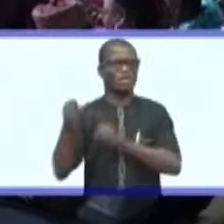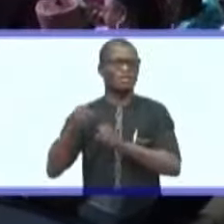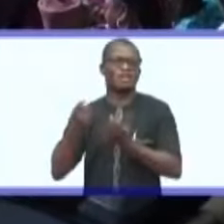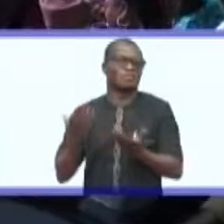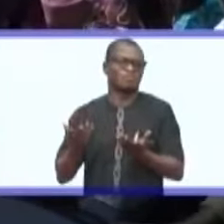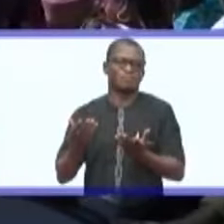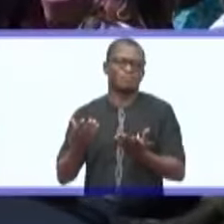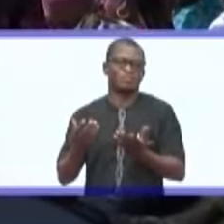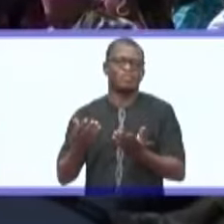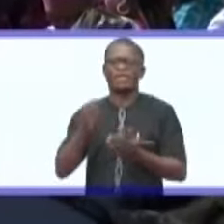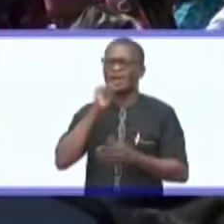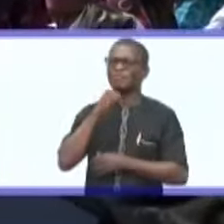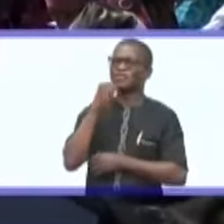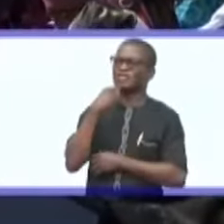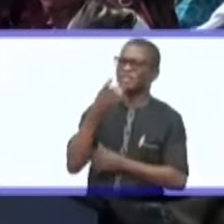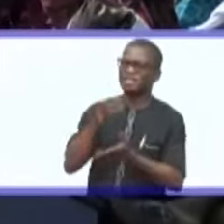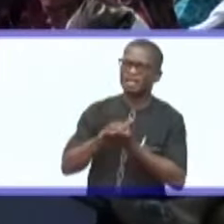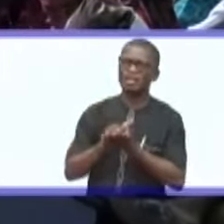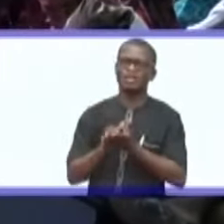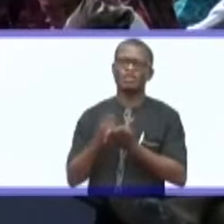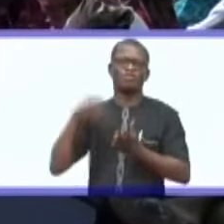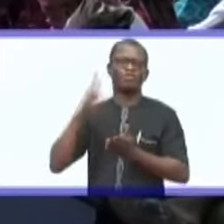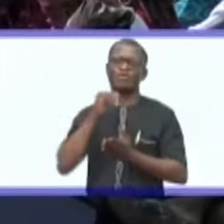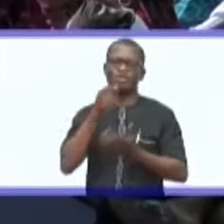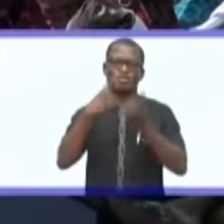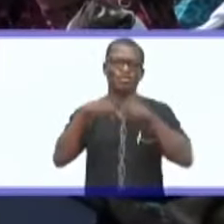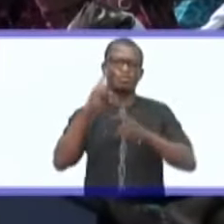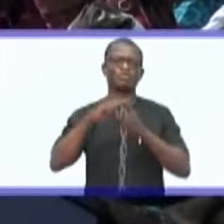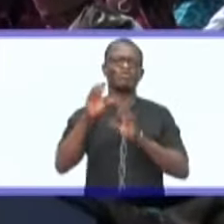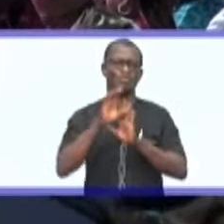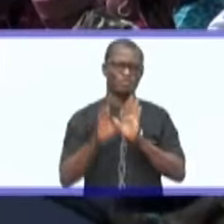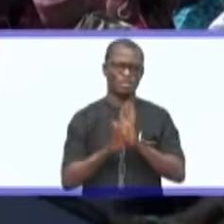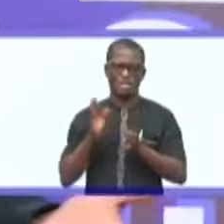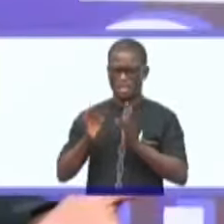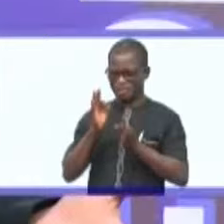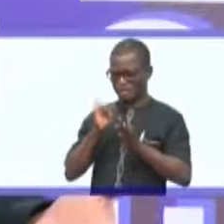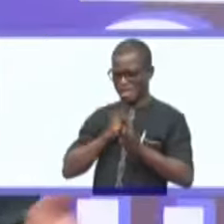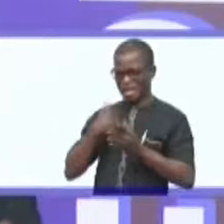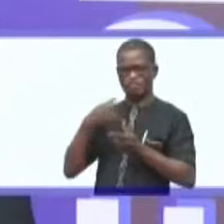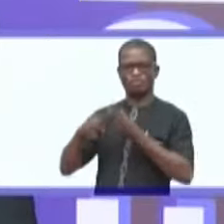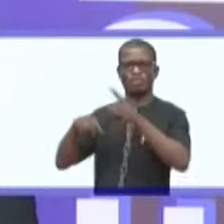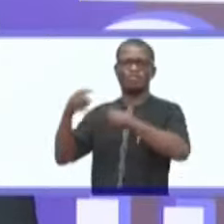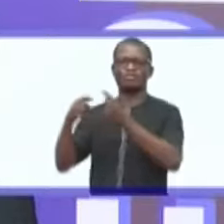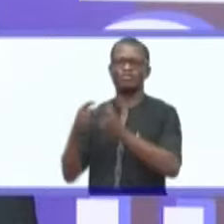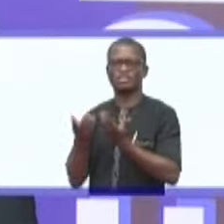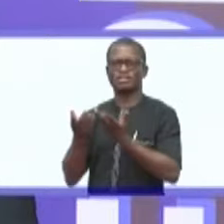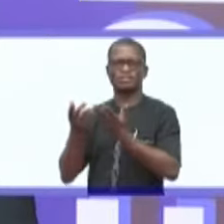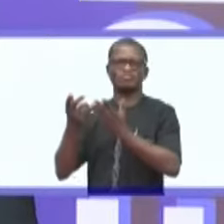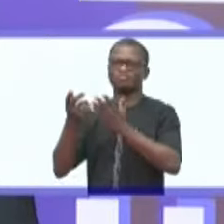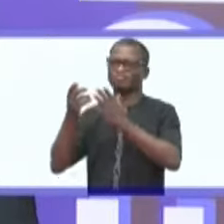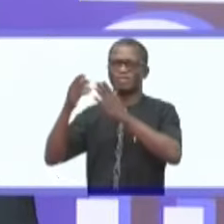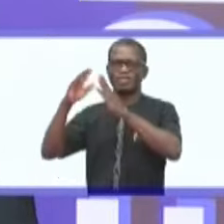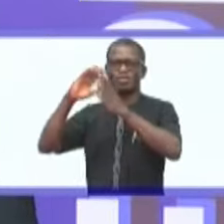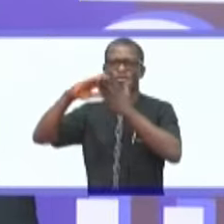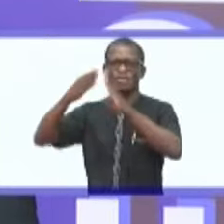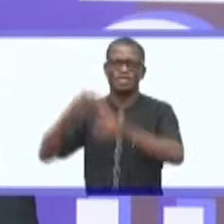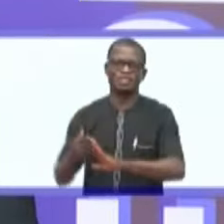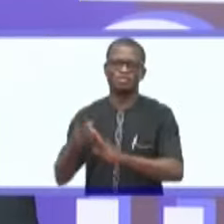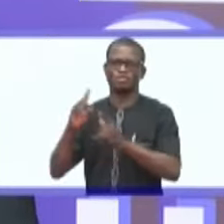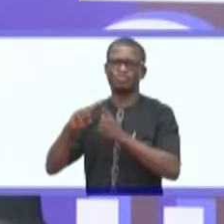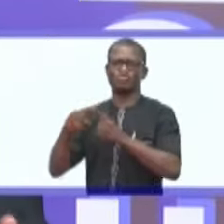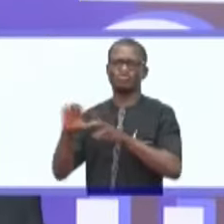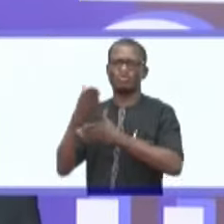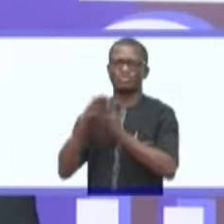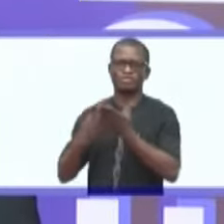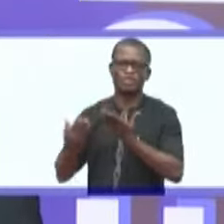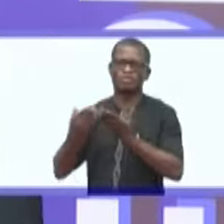about what we... I'm not saying it won't come into the constitution. If I go and do vigilante in the village, you don't need the constitution to start, because